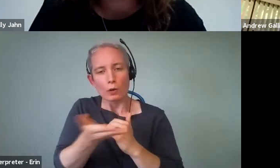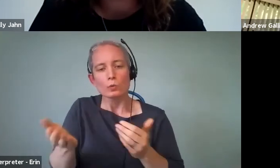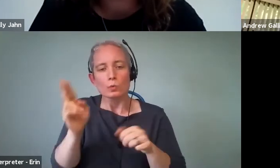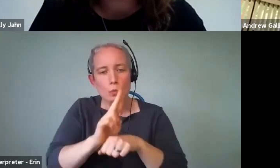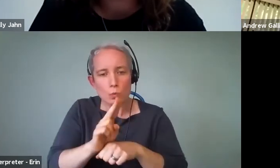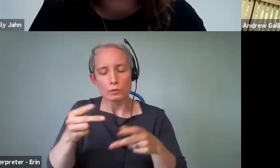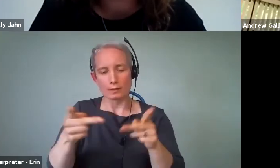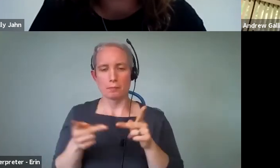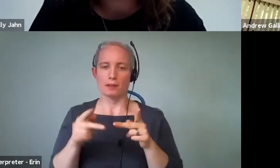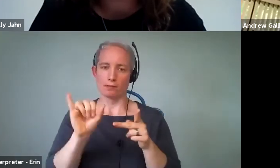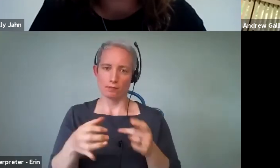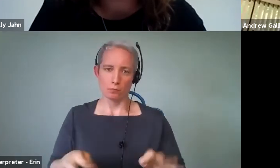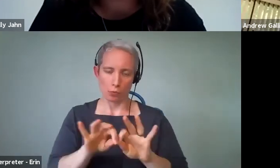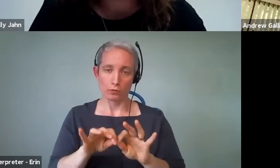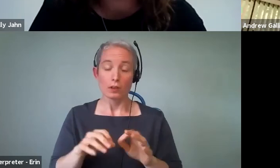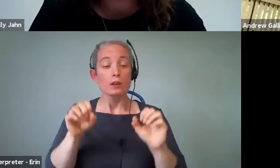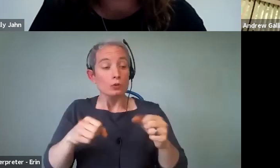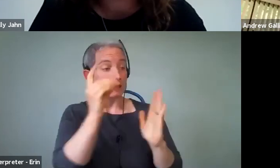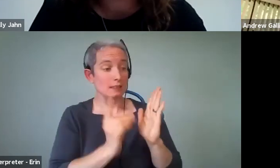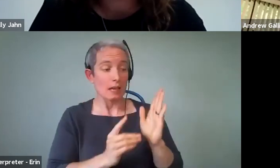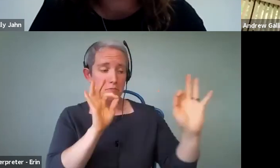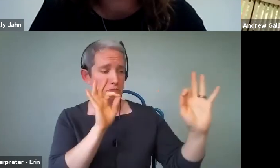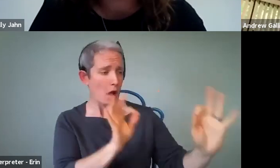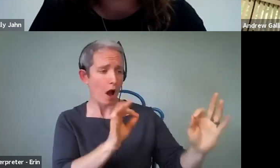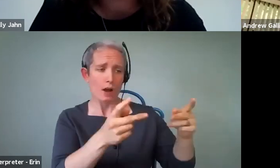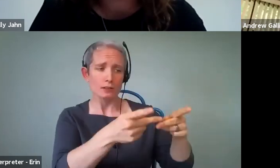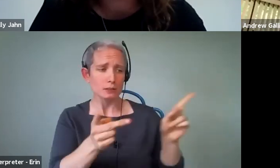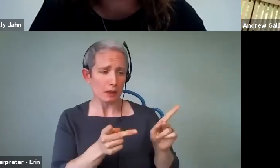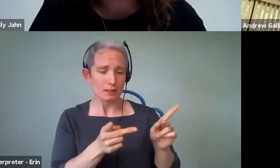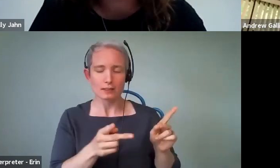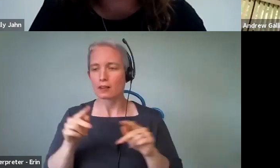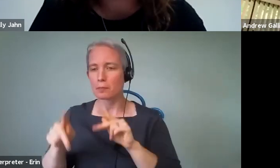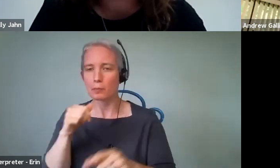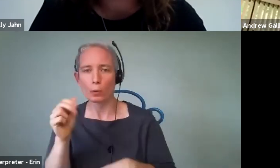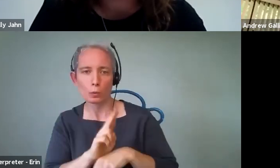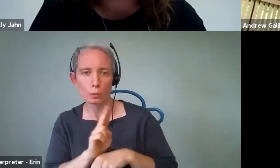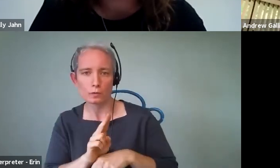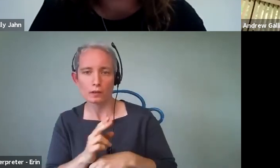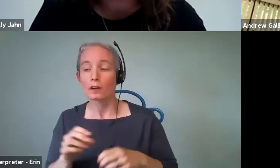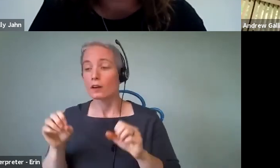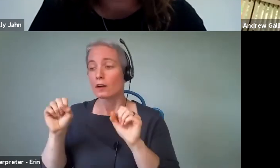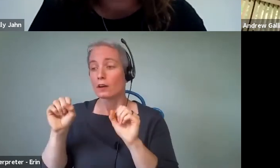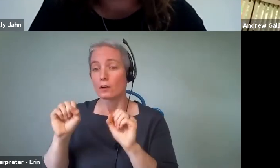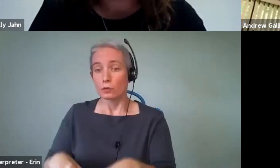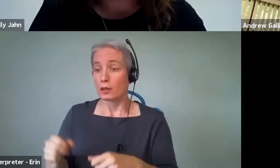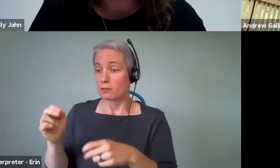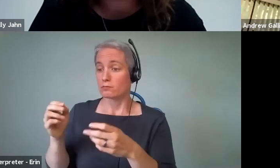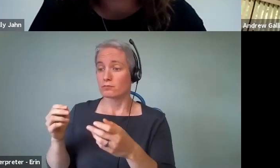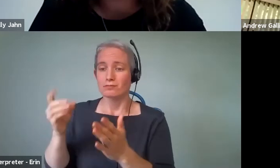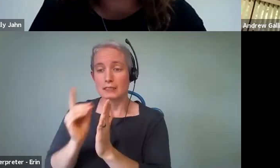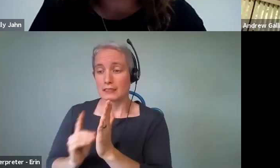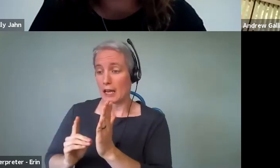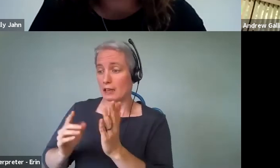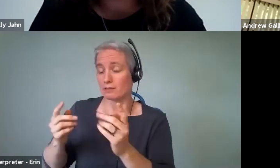can not design a space to be used in a certain way and it does get used that way. So for the design intent to be